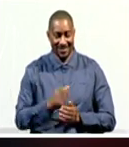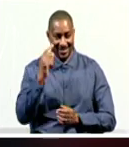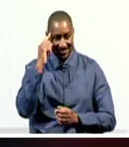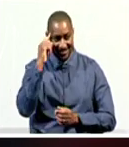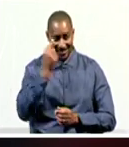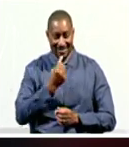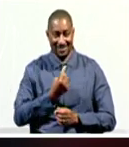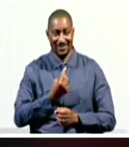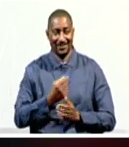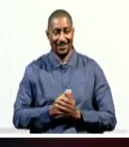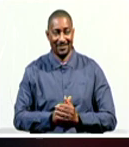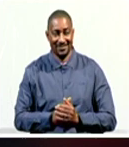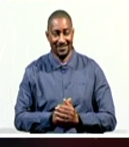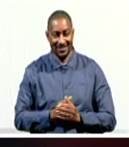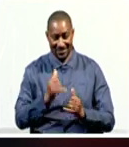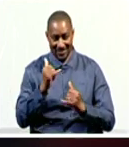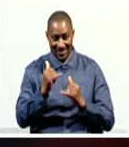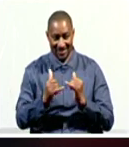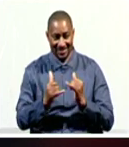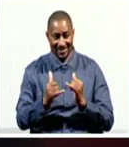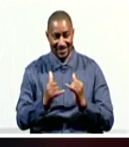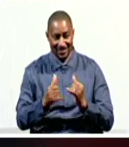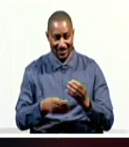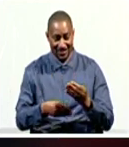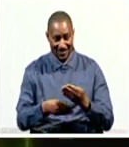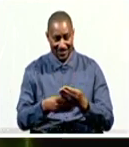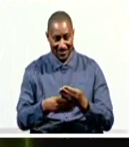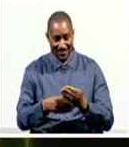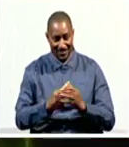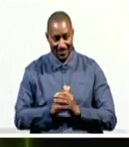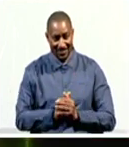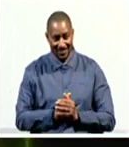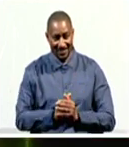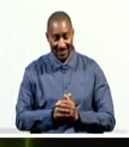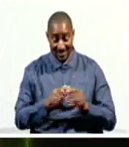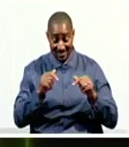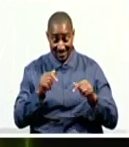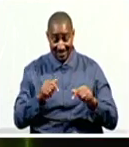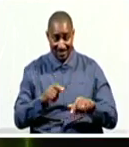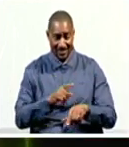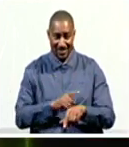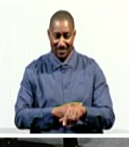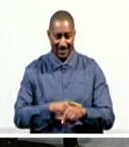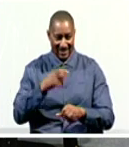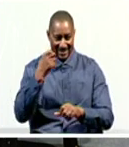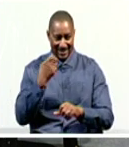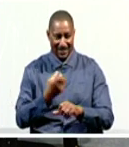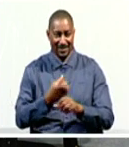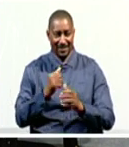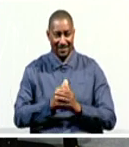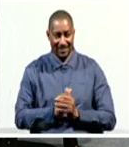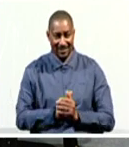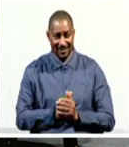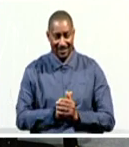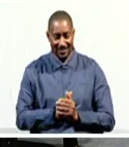All right. Your final remarks, please, sir? In this deepest, darkest moment, I think if we have never